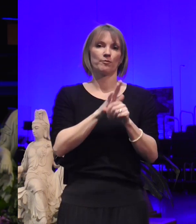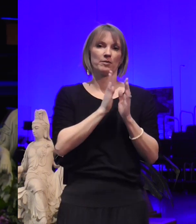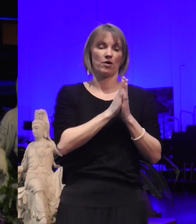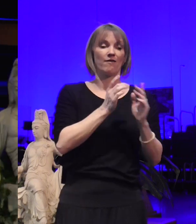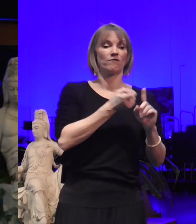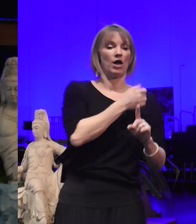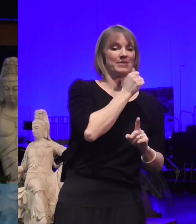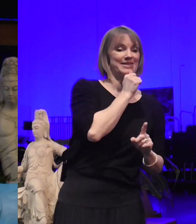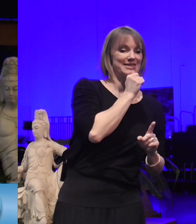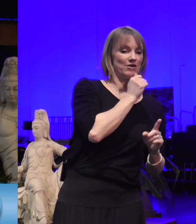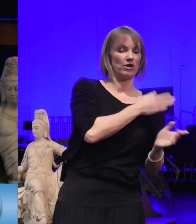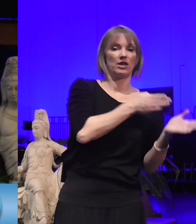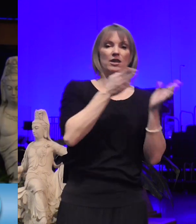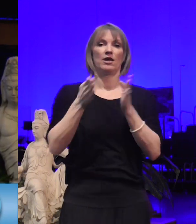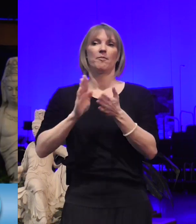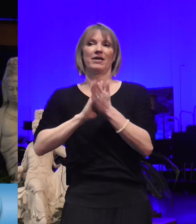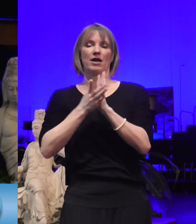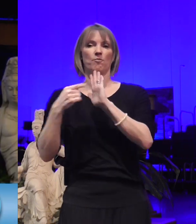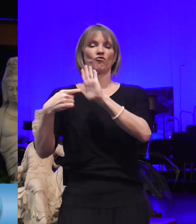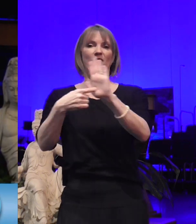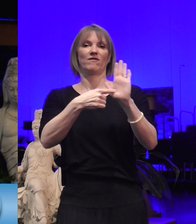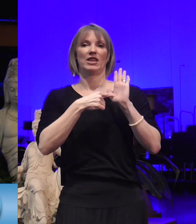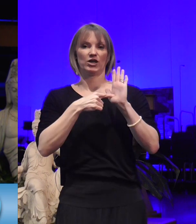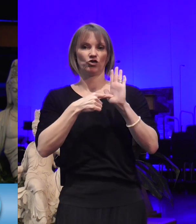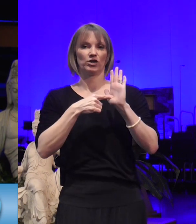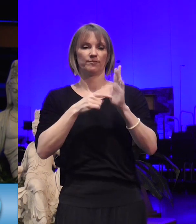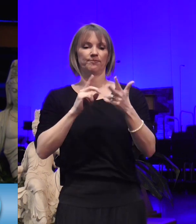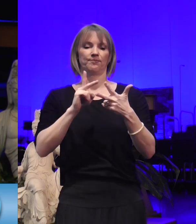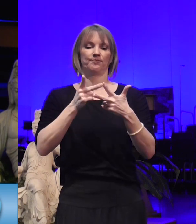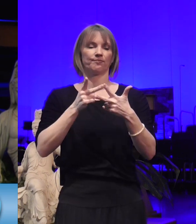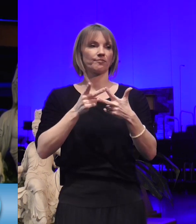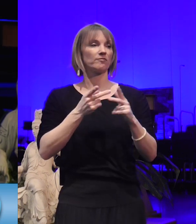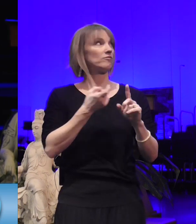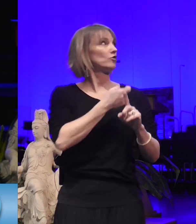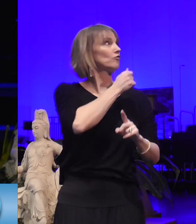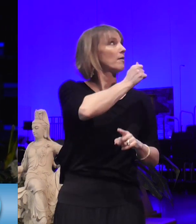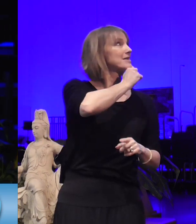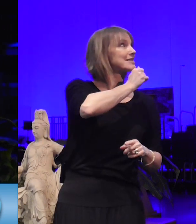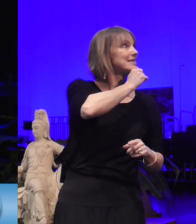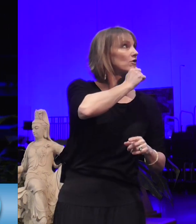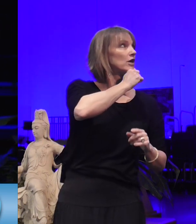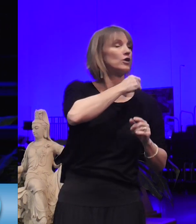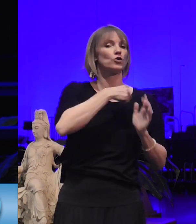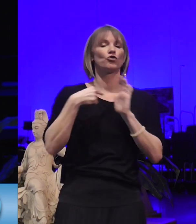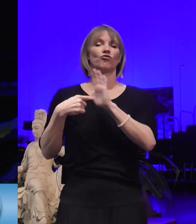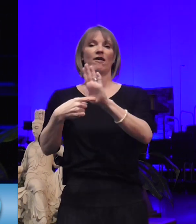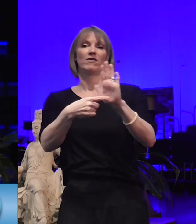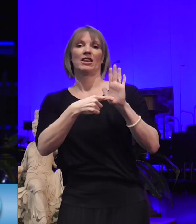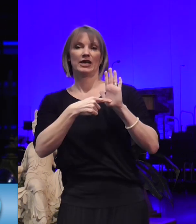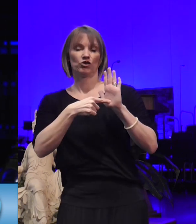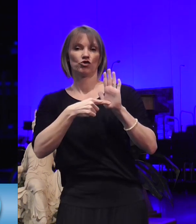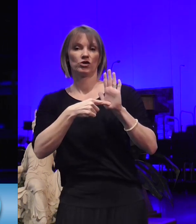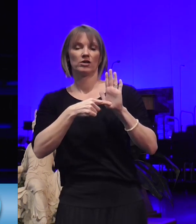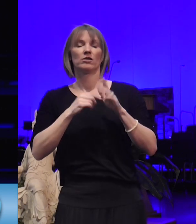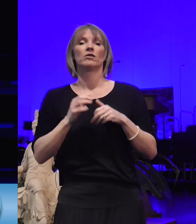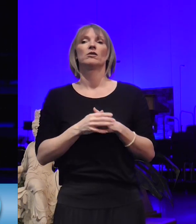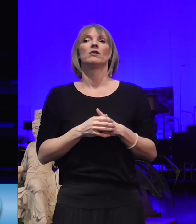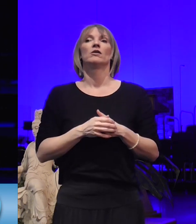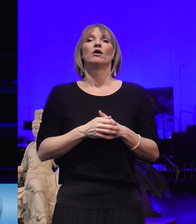secret to revelation. From secret to revelation.